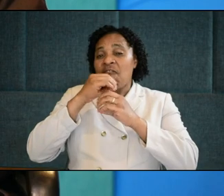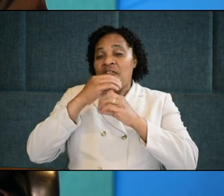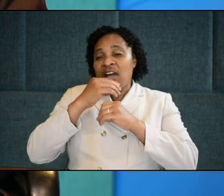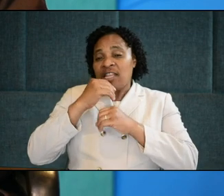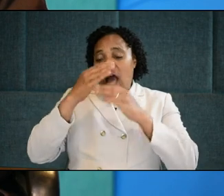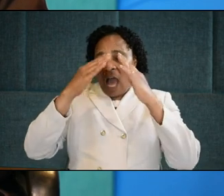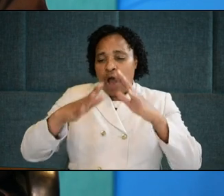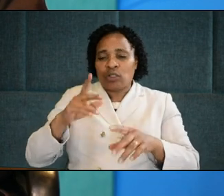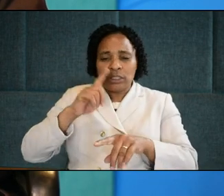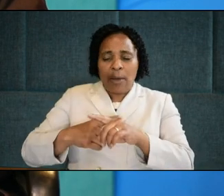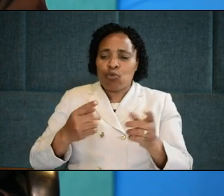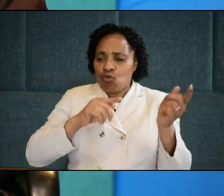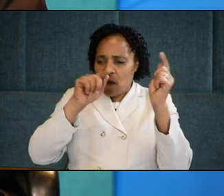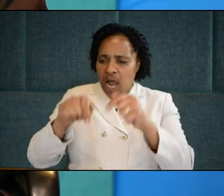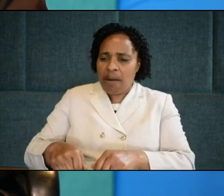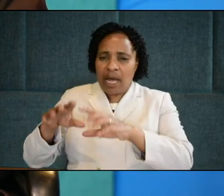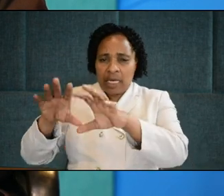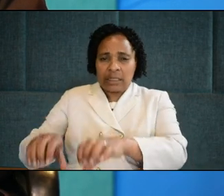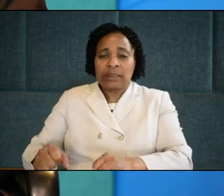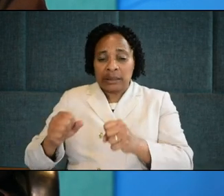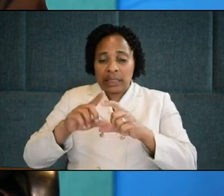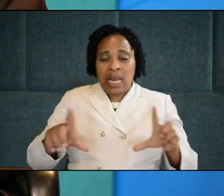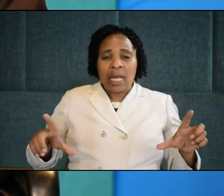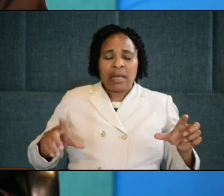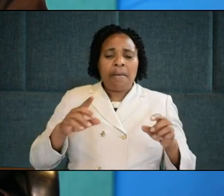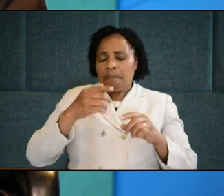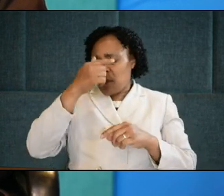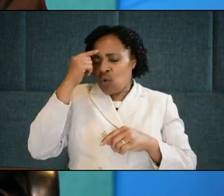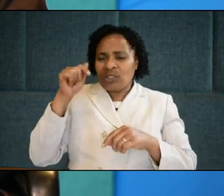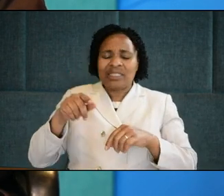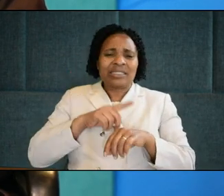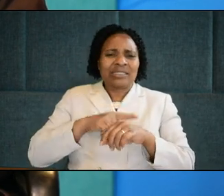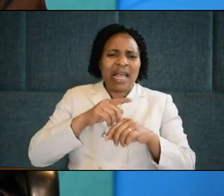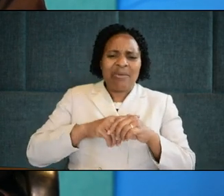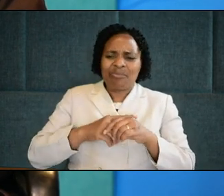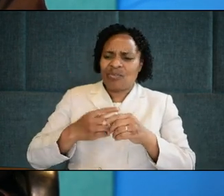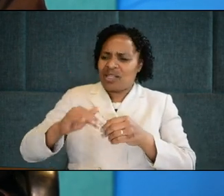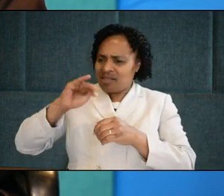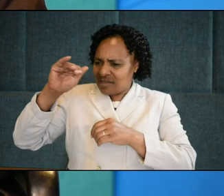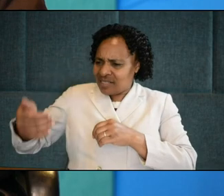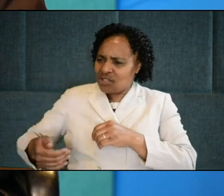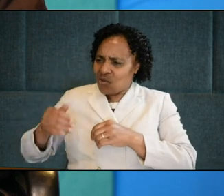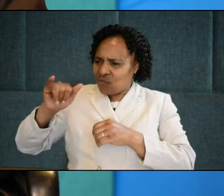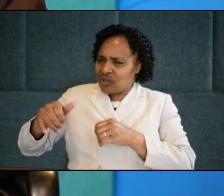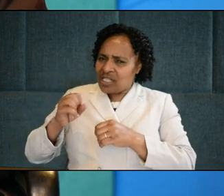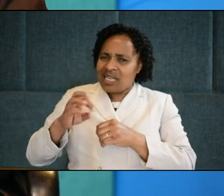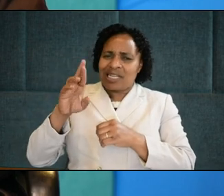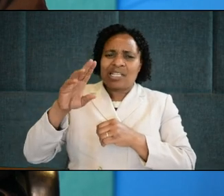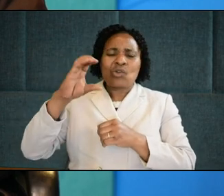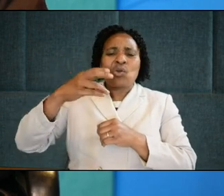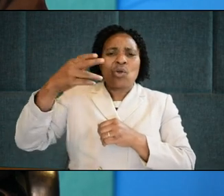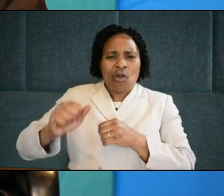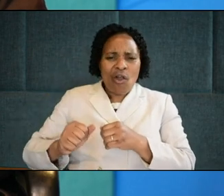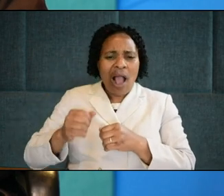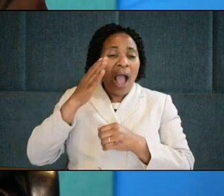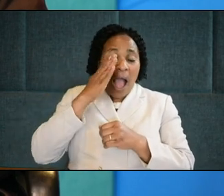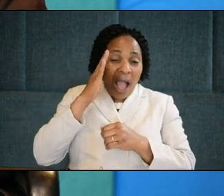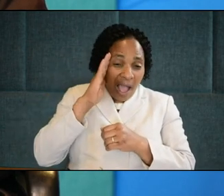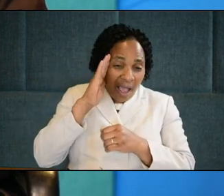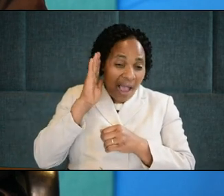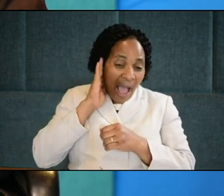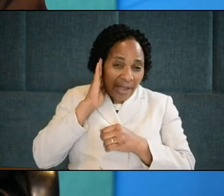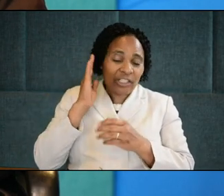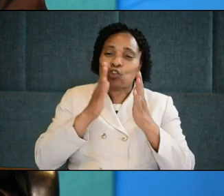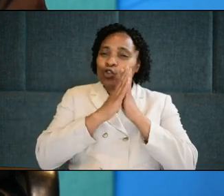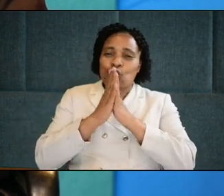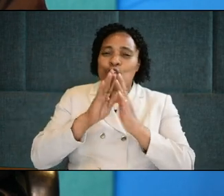take over this land. Because during this time, the city of Jericho have heard all the stories of Israel capturing